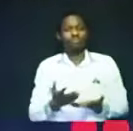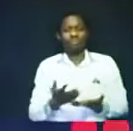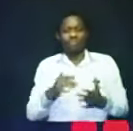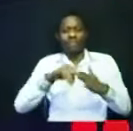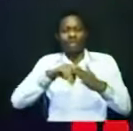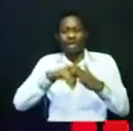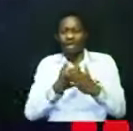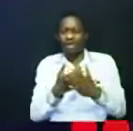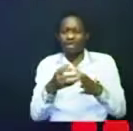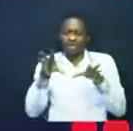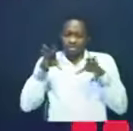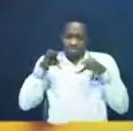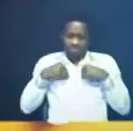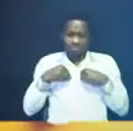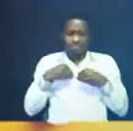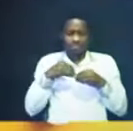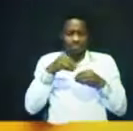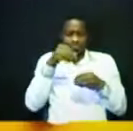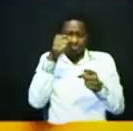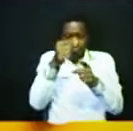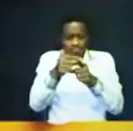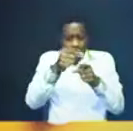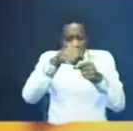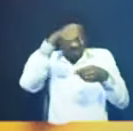the word planted in